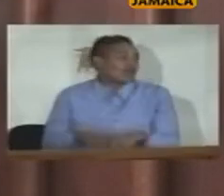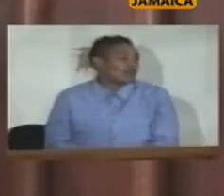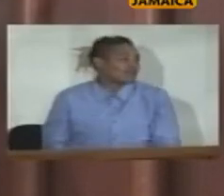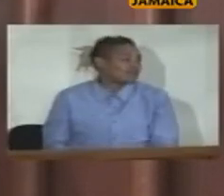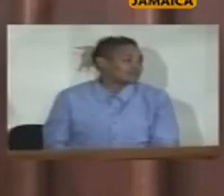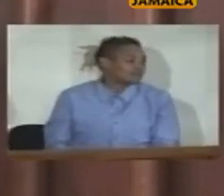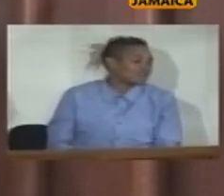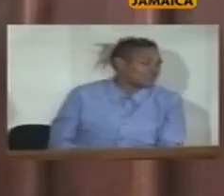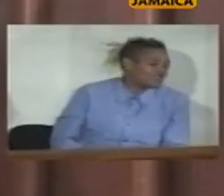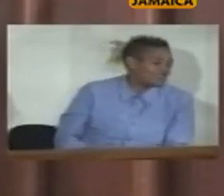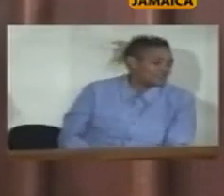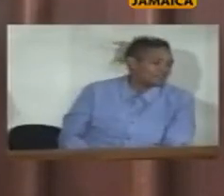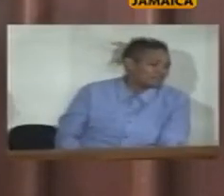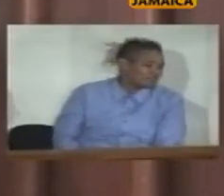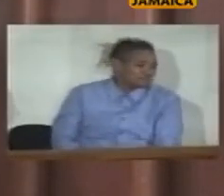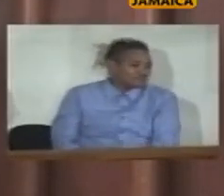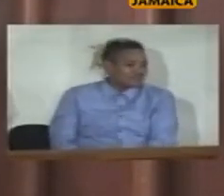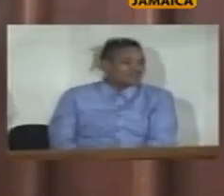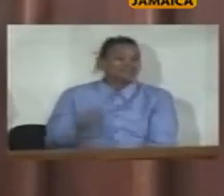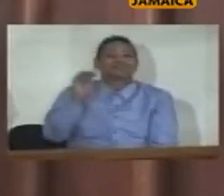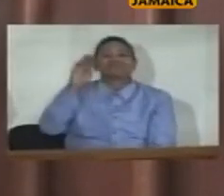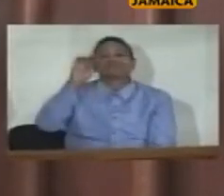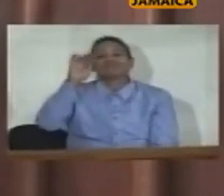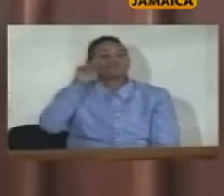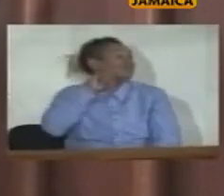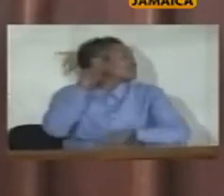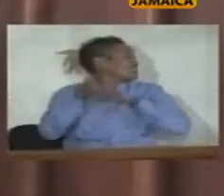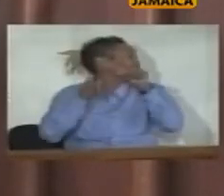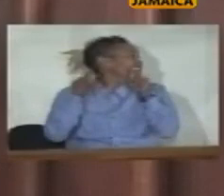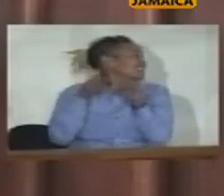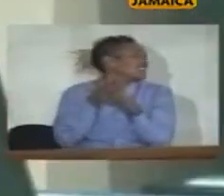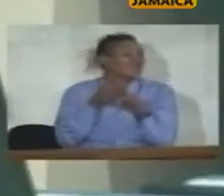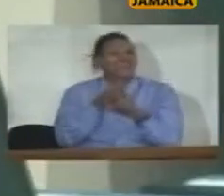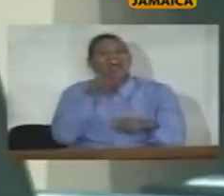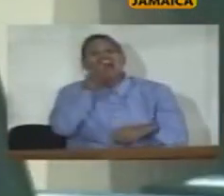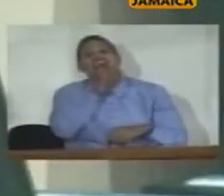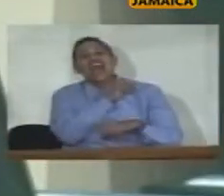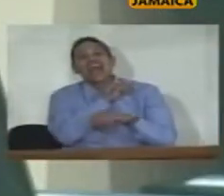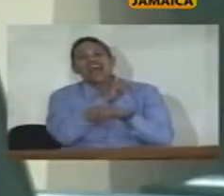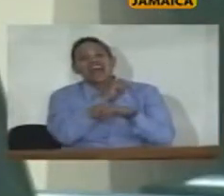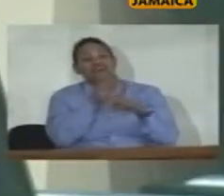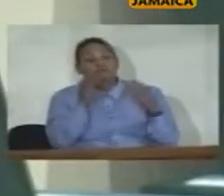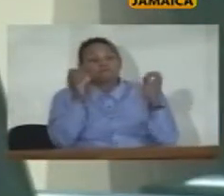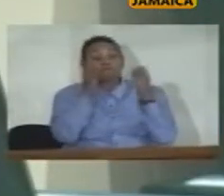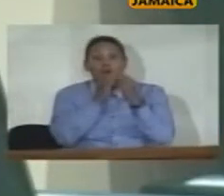Mr. Bunting is asking some questions and asks the authority to ask further questions.